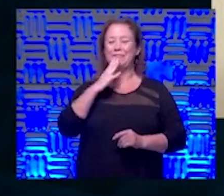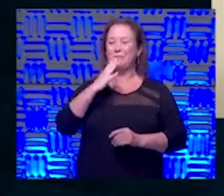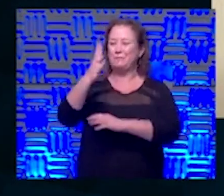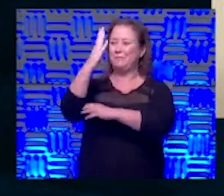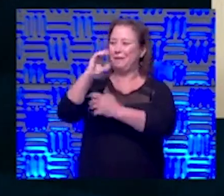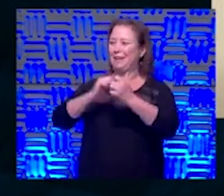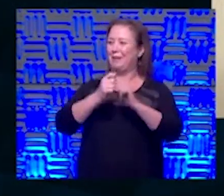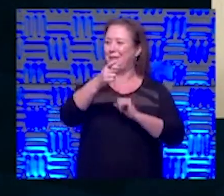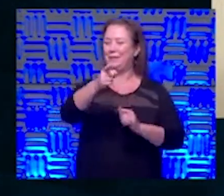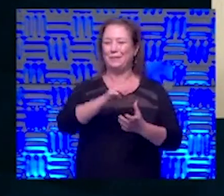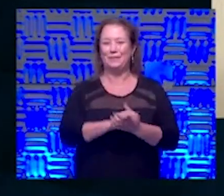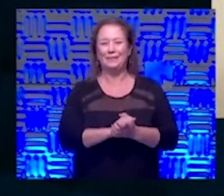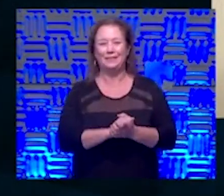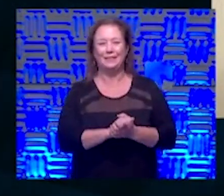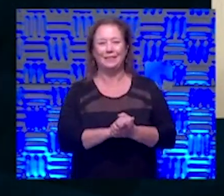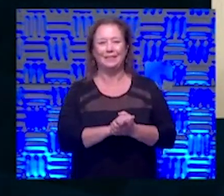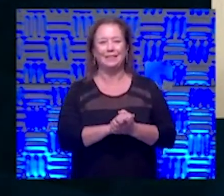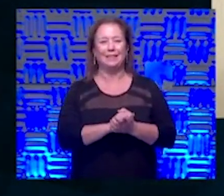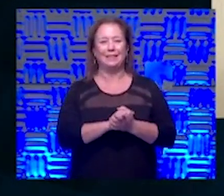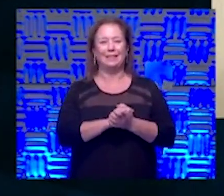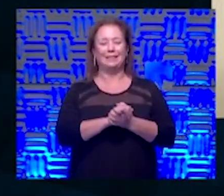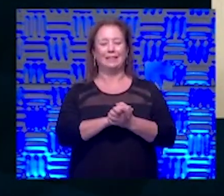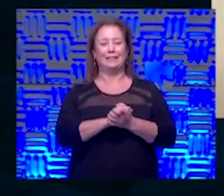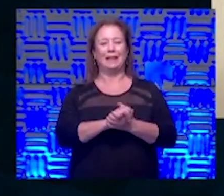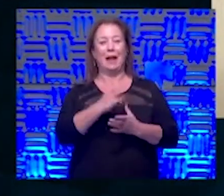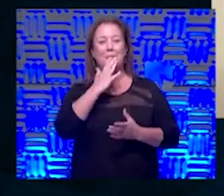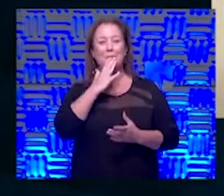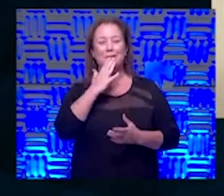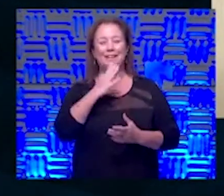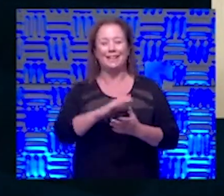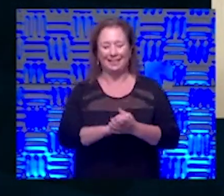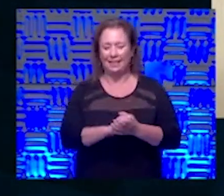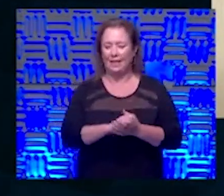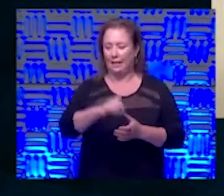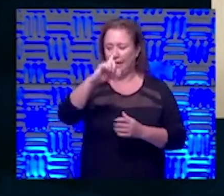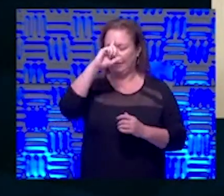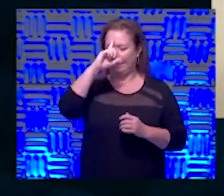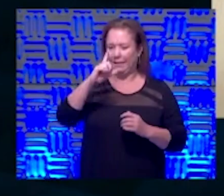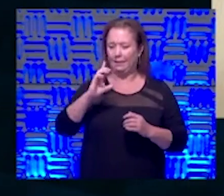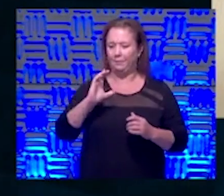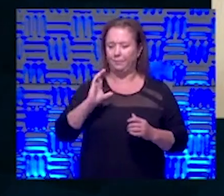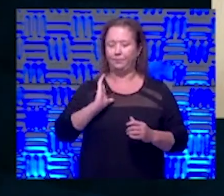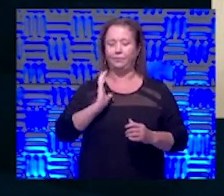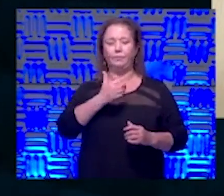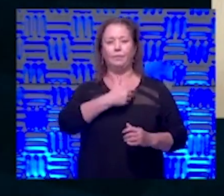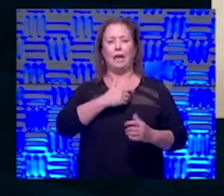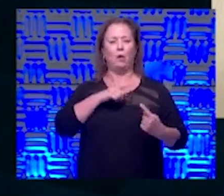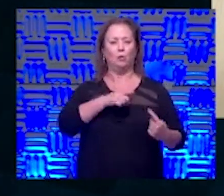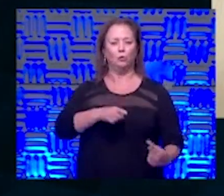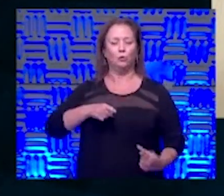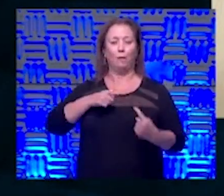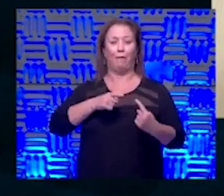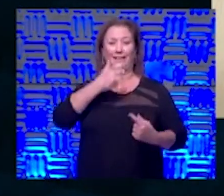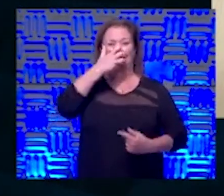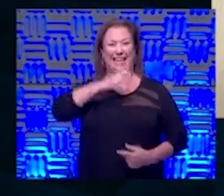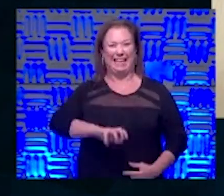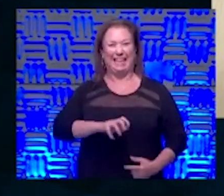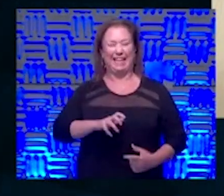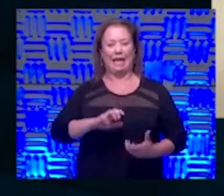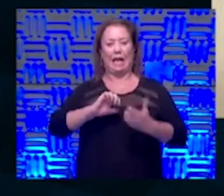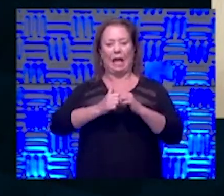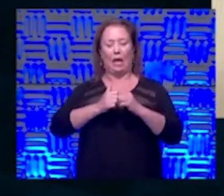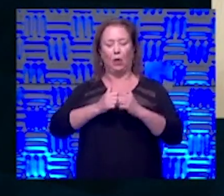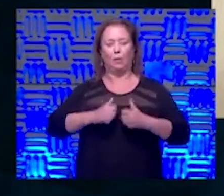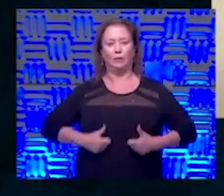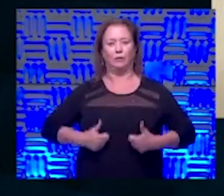How are you? I am good. I'm good. I think our biggest struggle is the heat. How do we survive